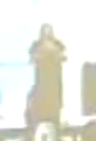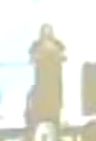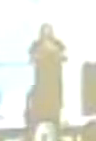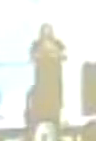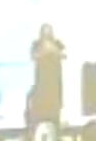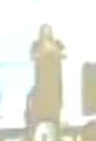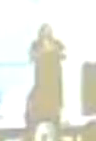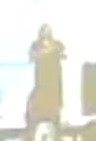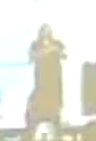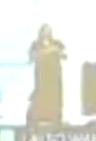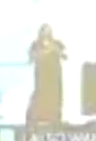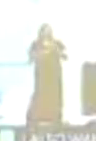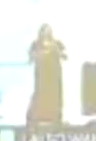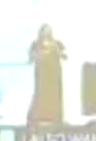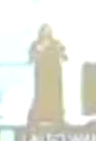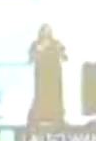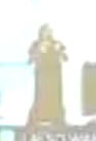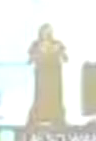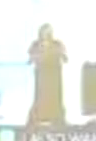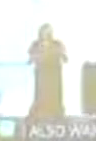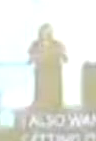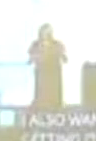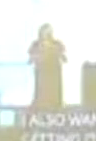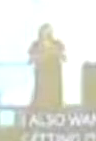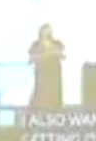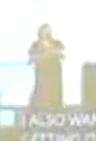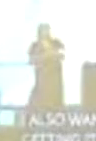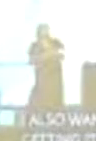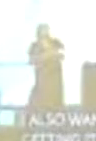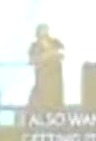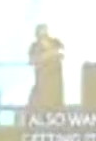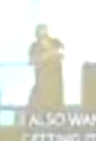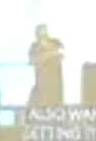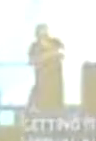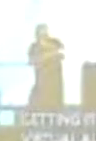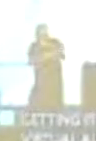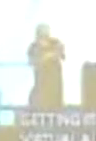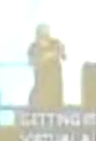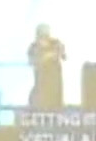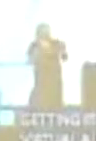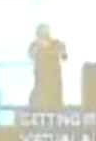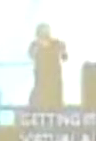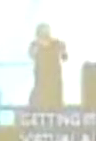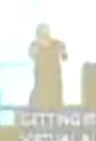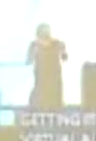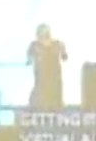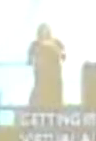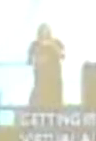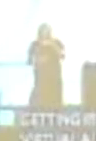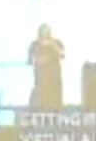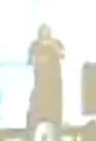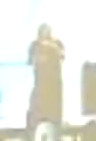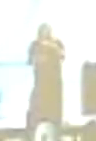workshop series from October 17th through the 19th. On Tuesday, we will have a conversation